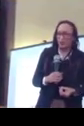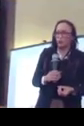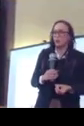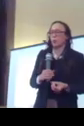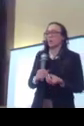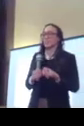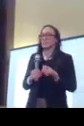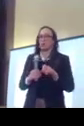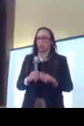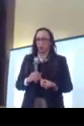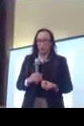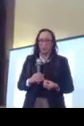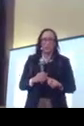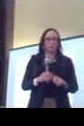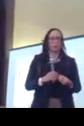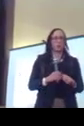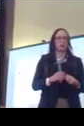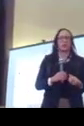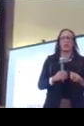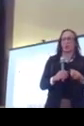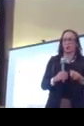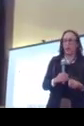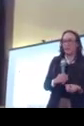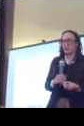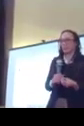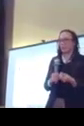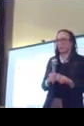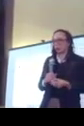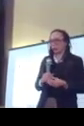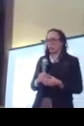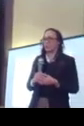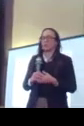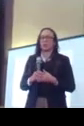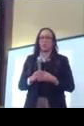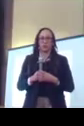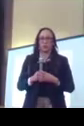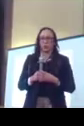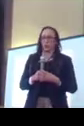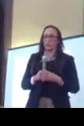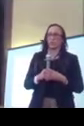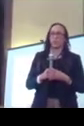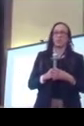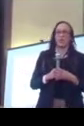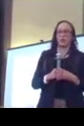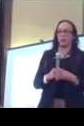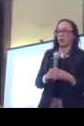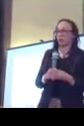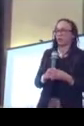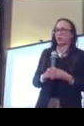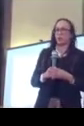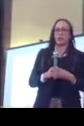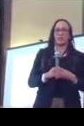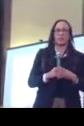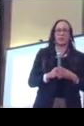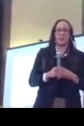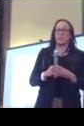that has been done with this process, the trust that has been built, the capacity of neighborhood residents and community organizations that have been a